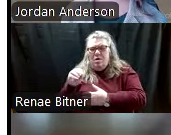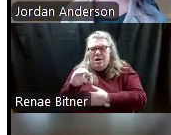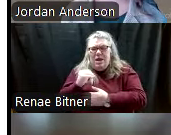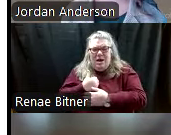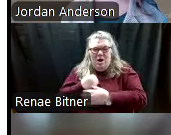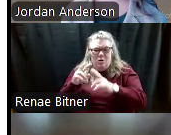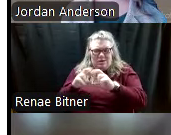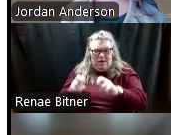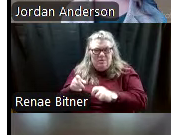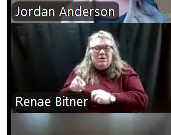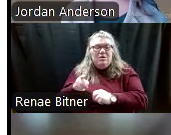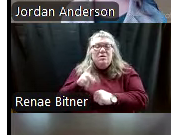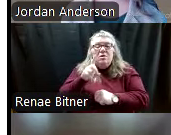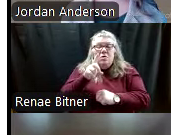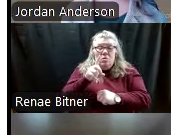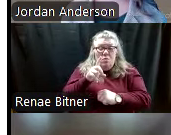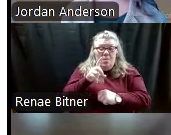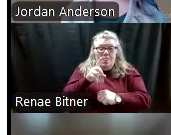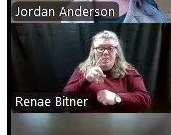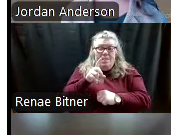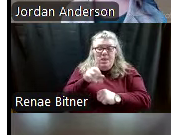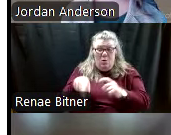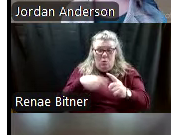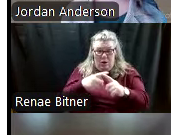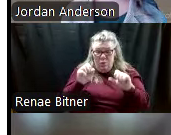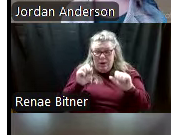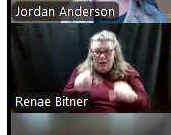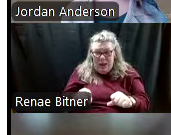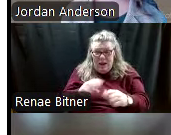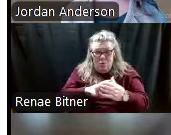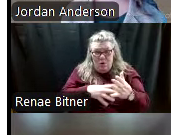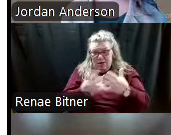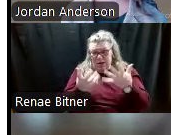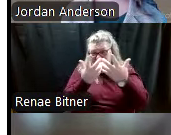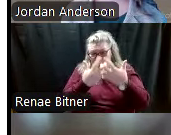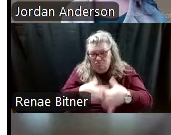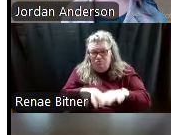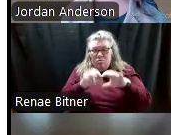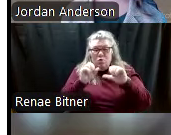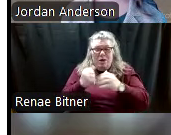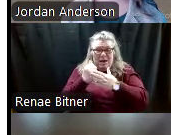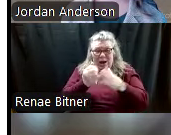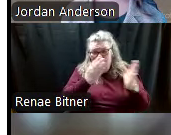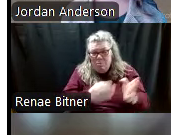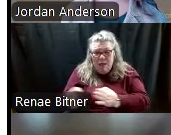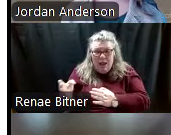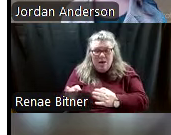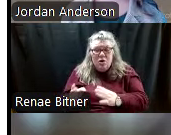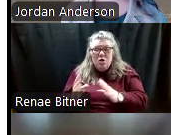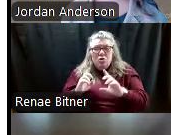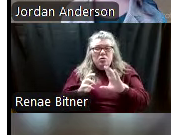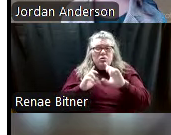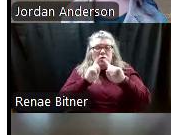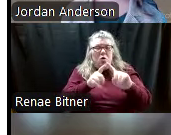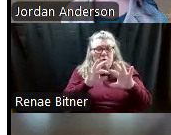assessments. We do when we can, when schedules work out and we can help plan to go with families